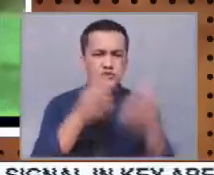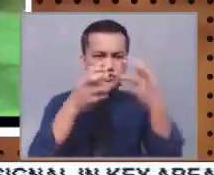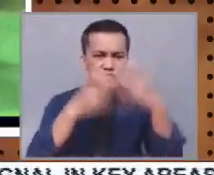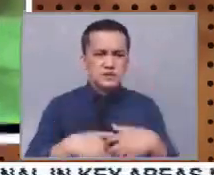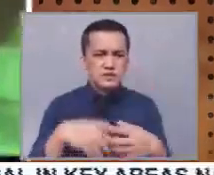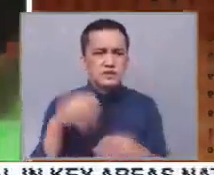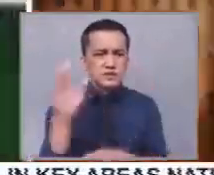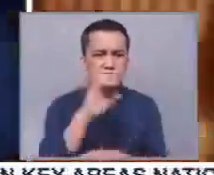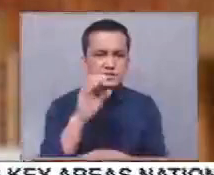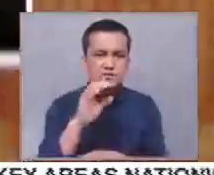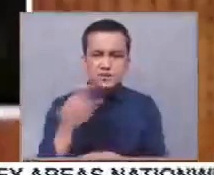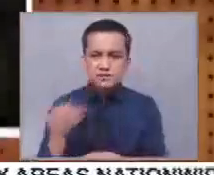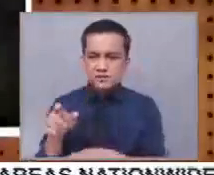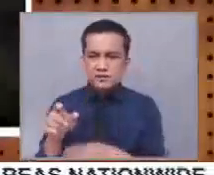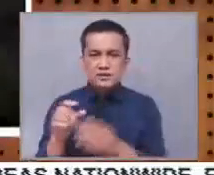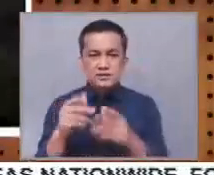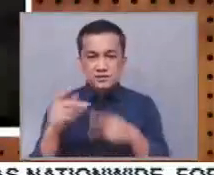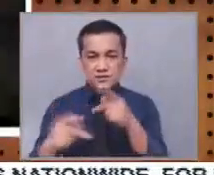Whoville.